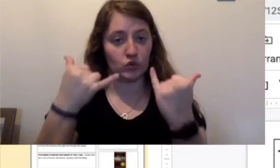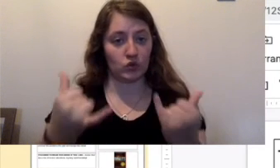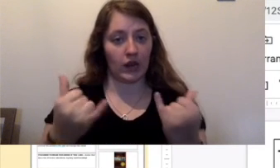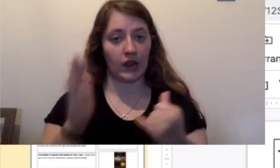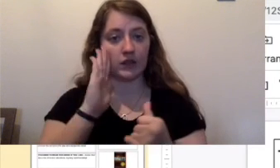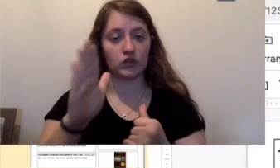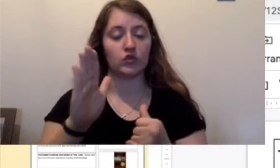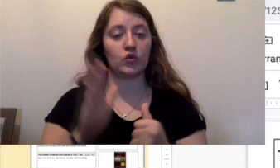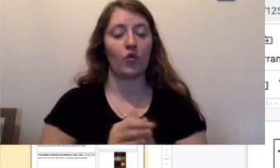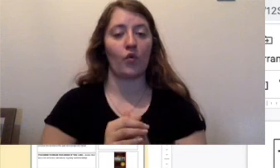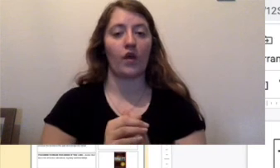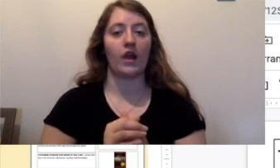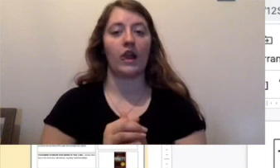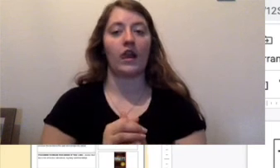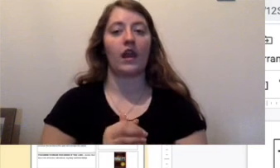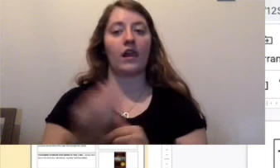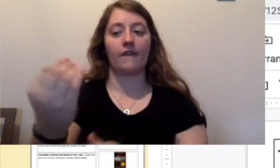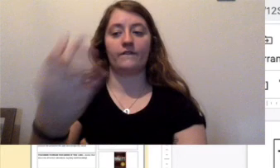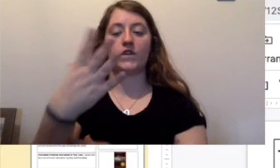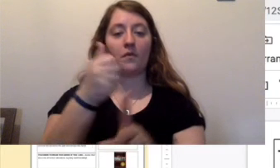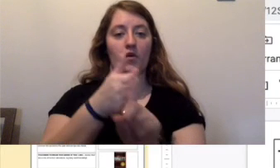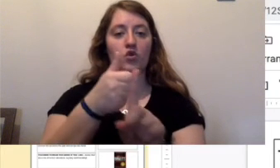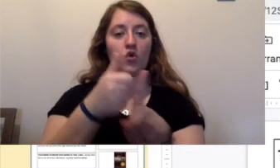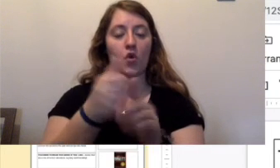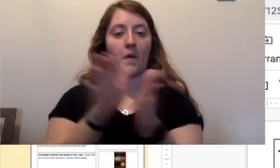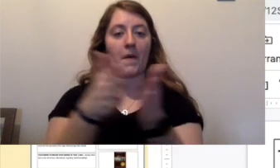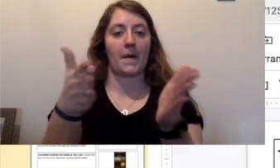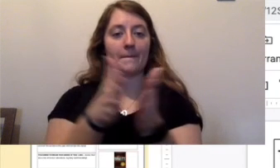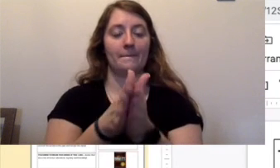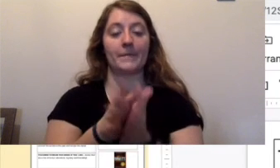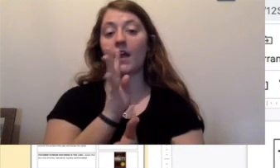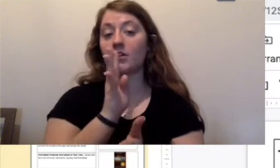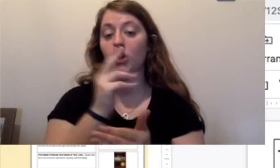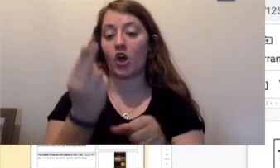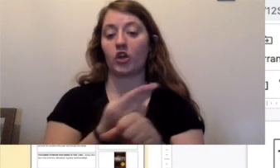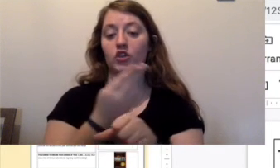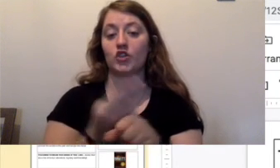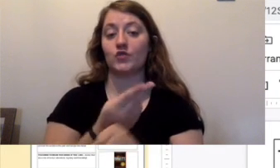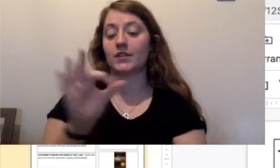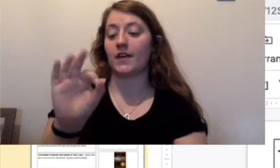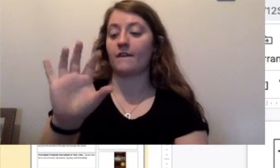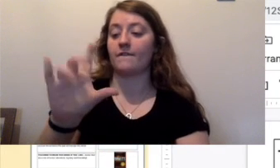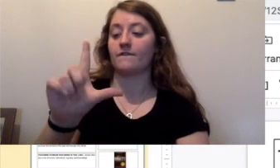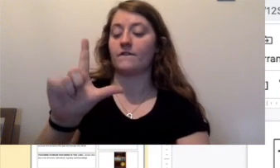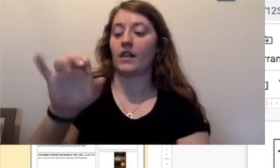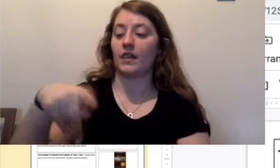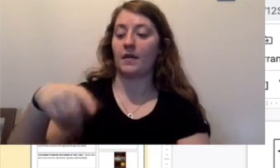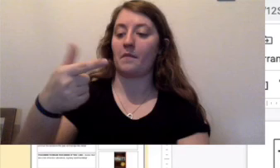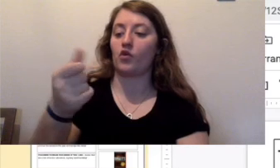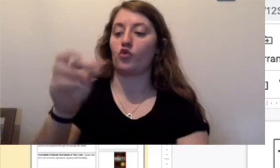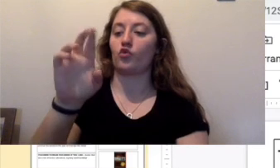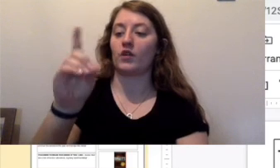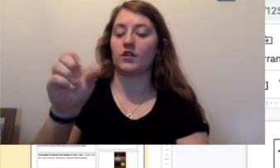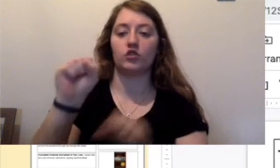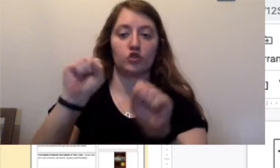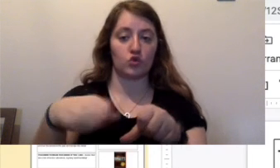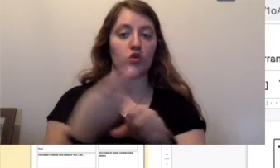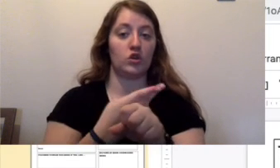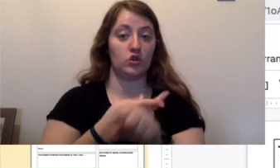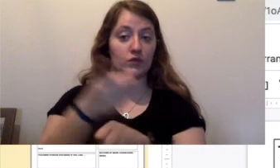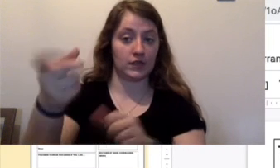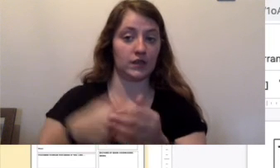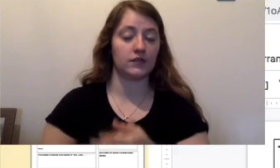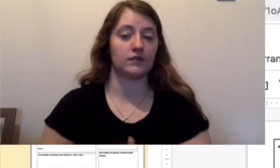chance to film your own book talk using Flipgrid. So you can use this template, this